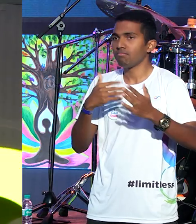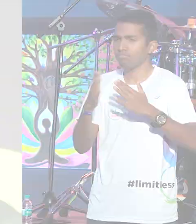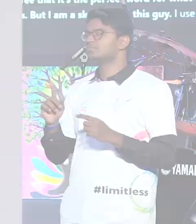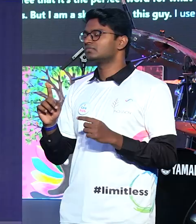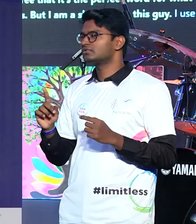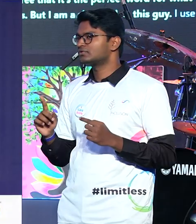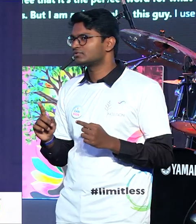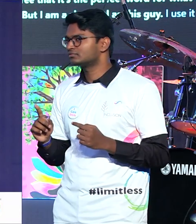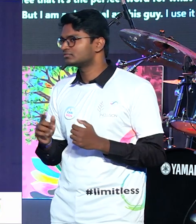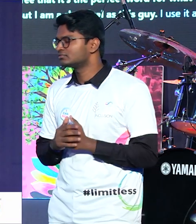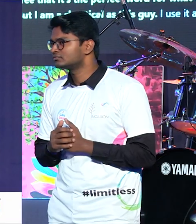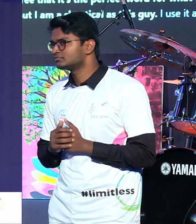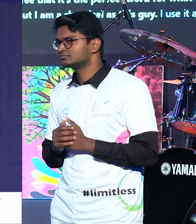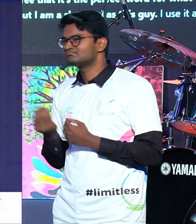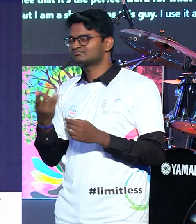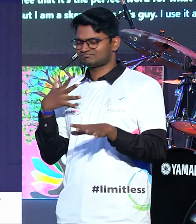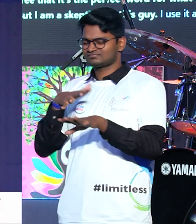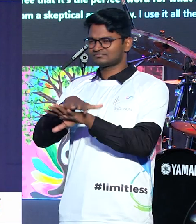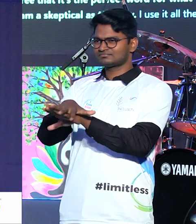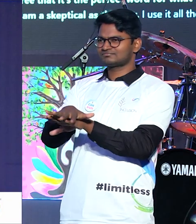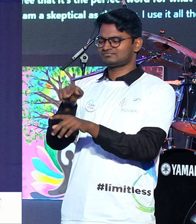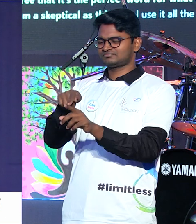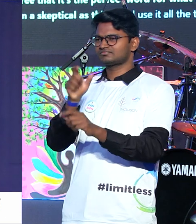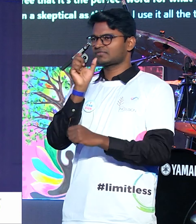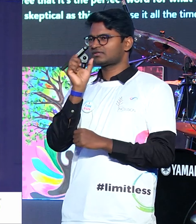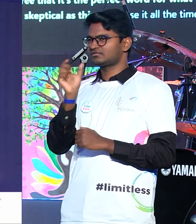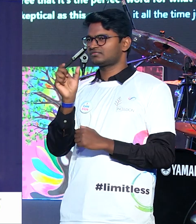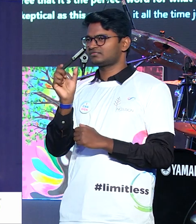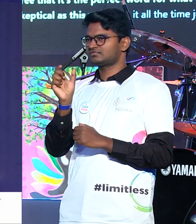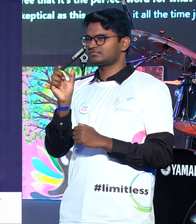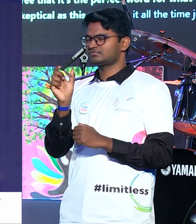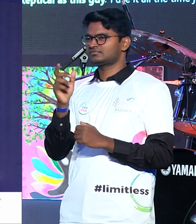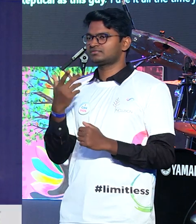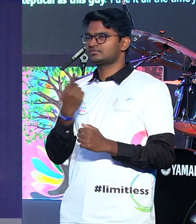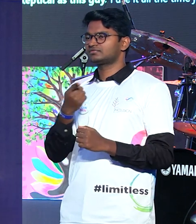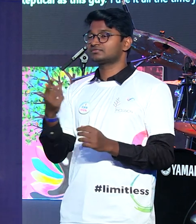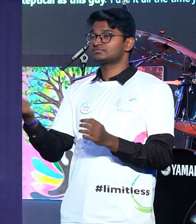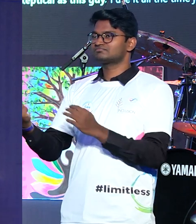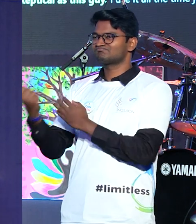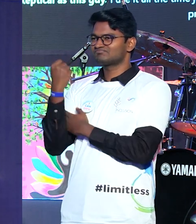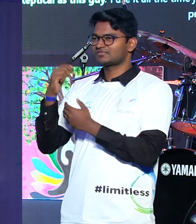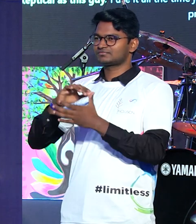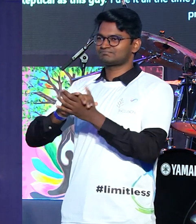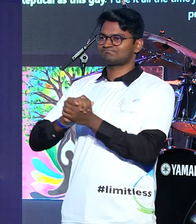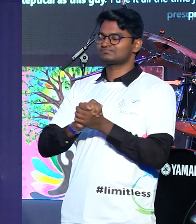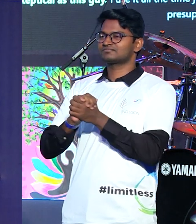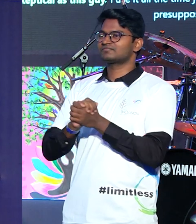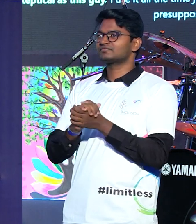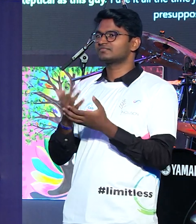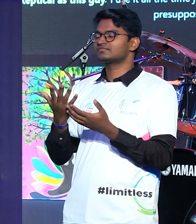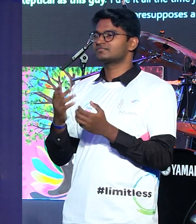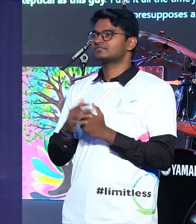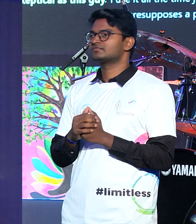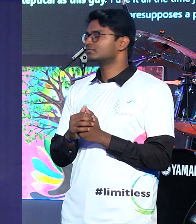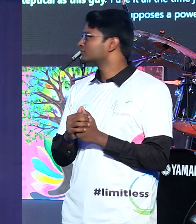difference. Inclusion is a word that presupposes a power relationship. There's a party going on in another